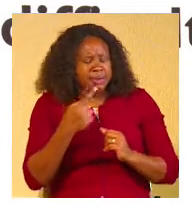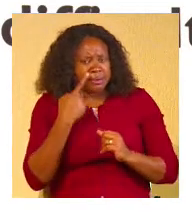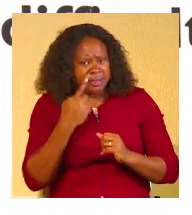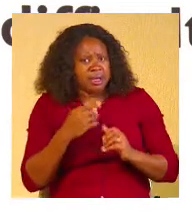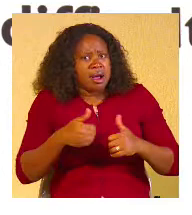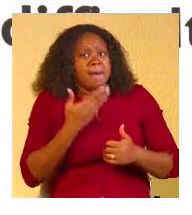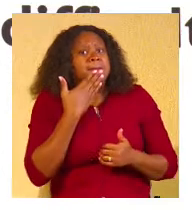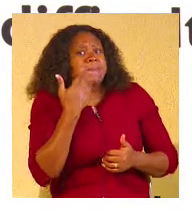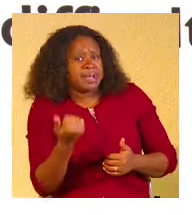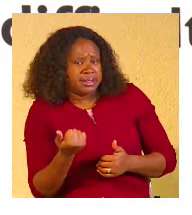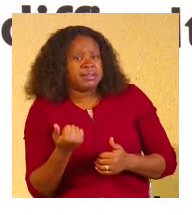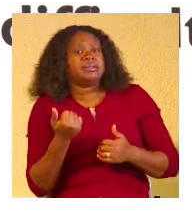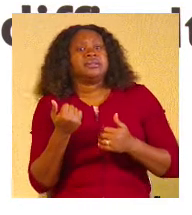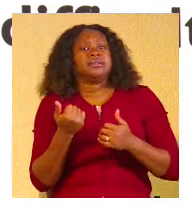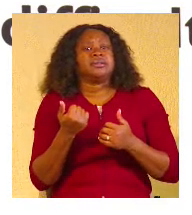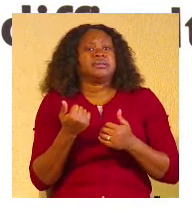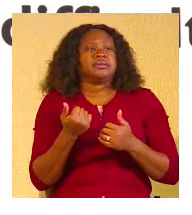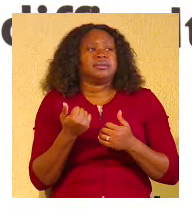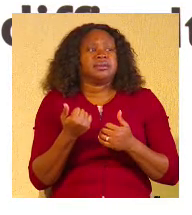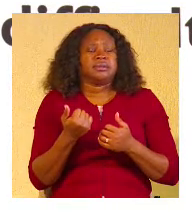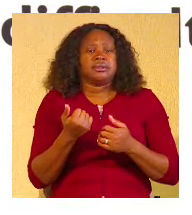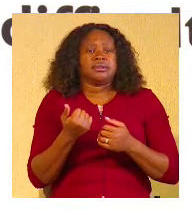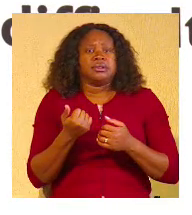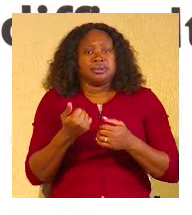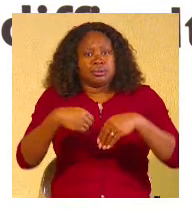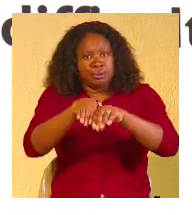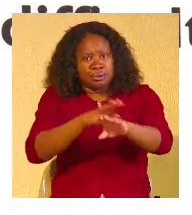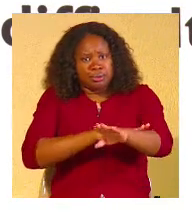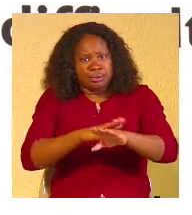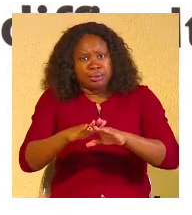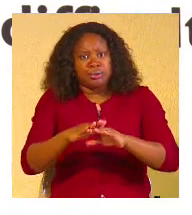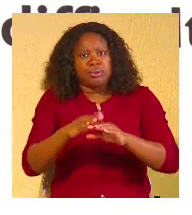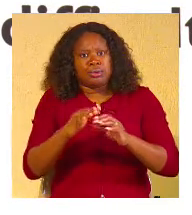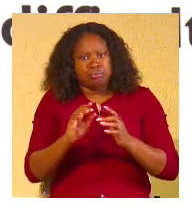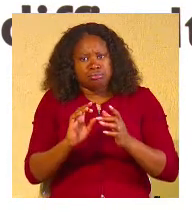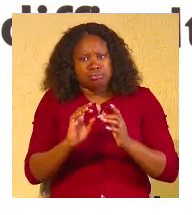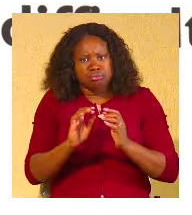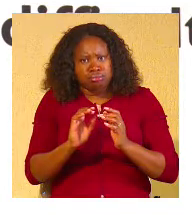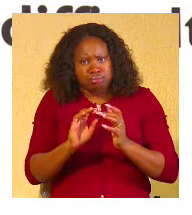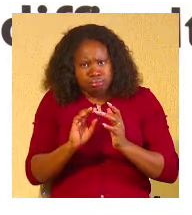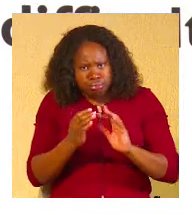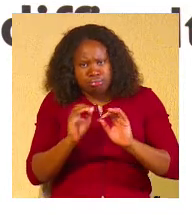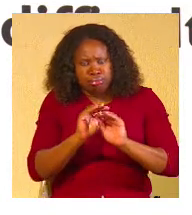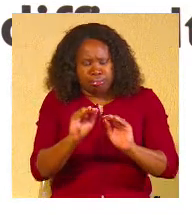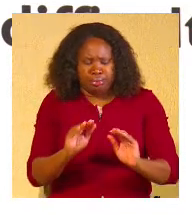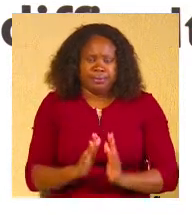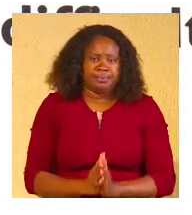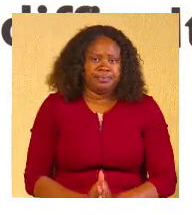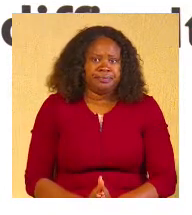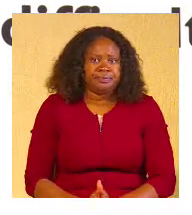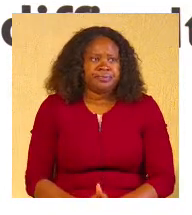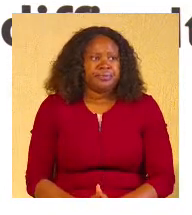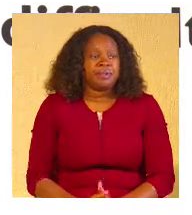we can best put in measures that can allow for online. But I have to mention here that